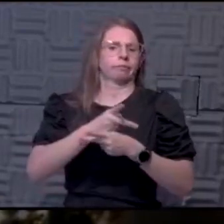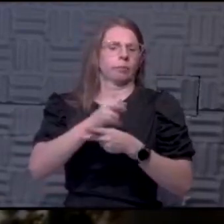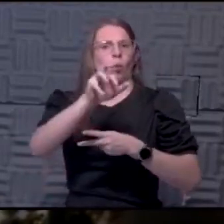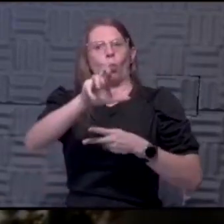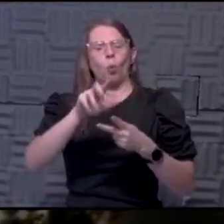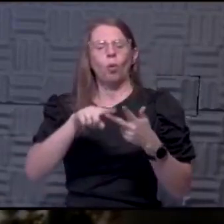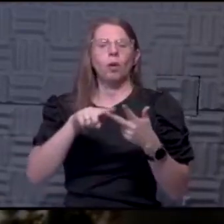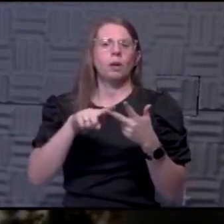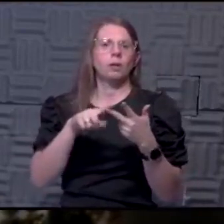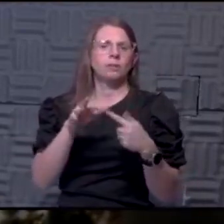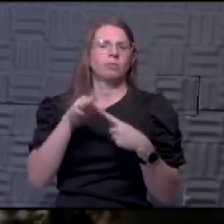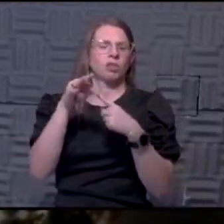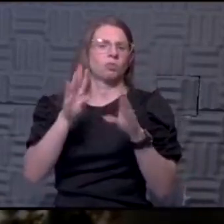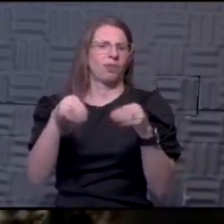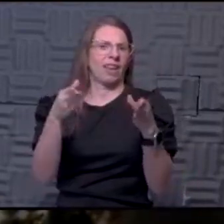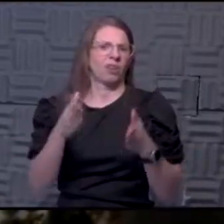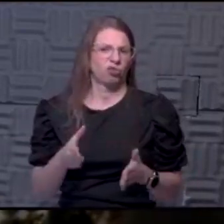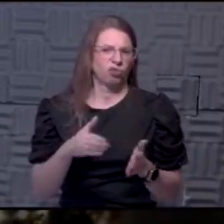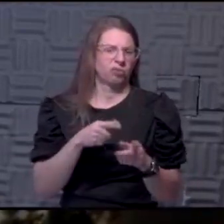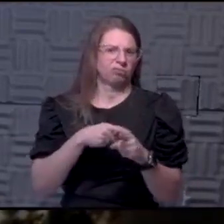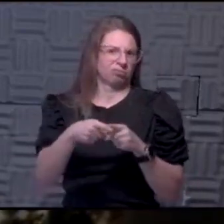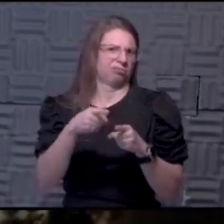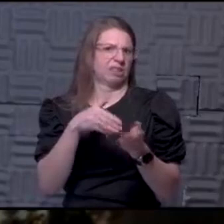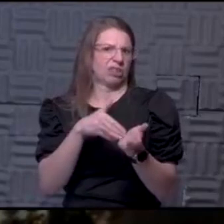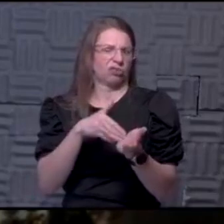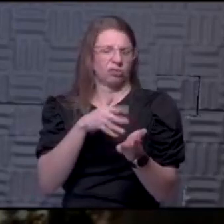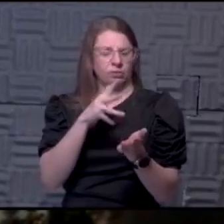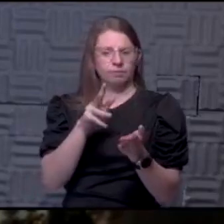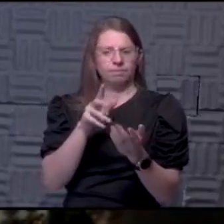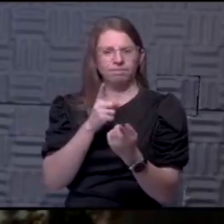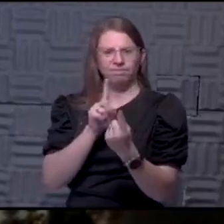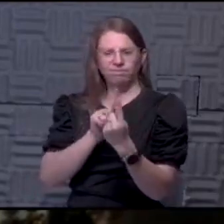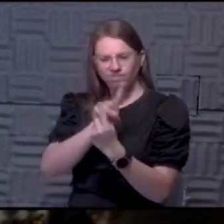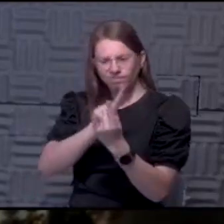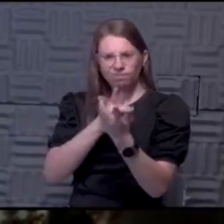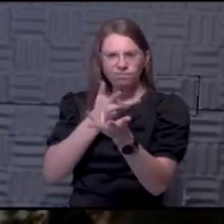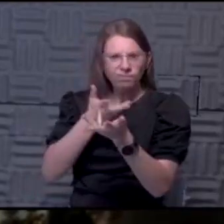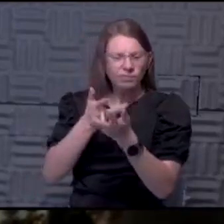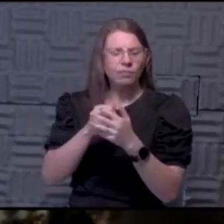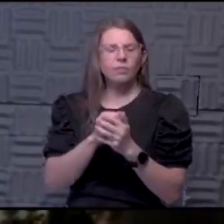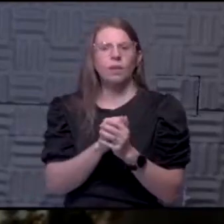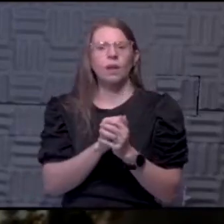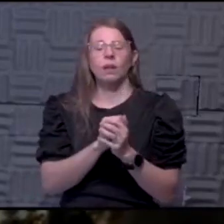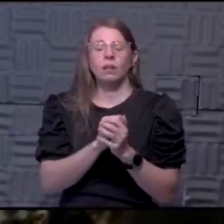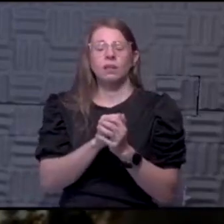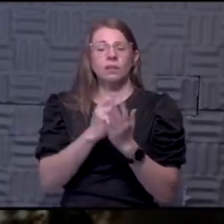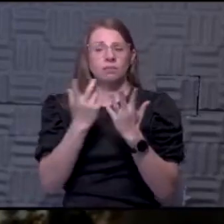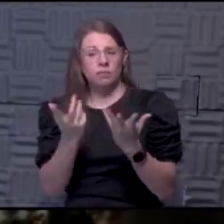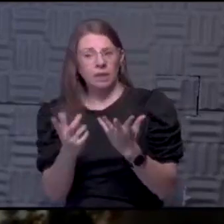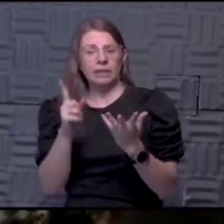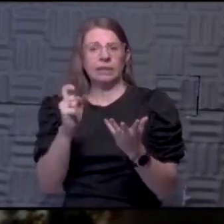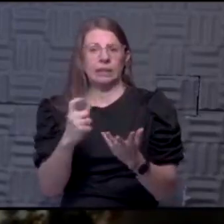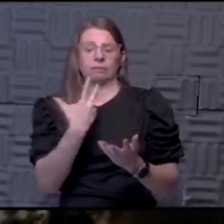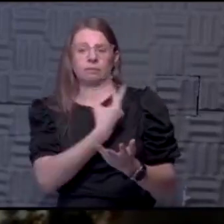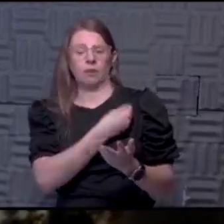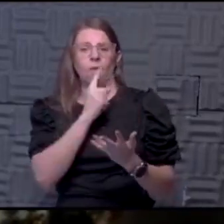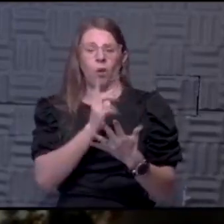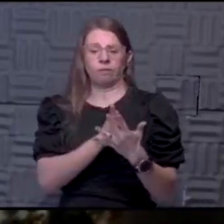their specialty providers to really make a case for having a vaccine in phase 3 and